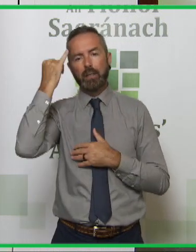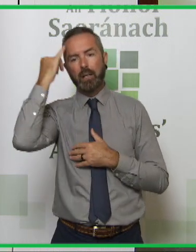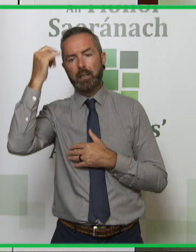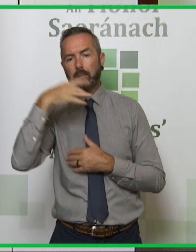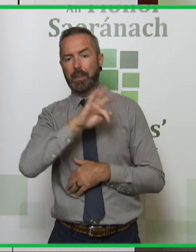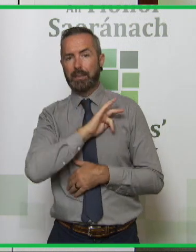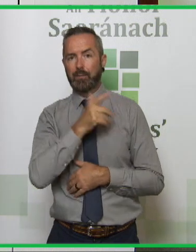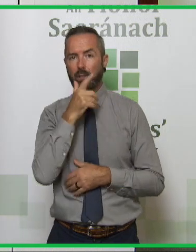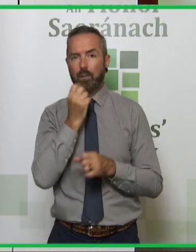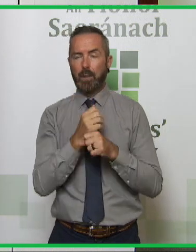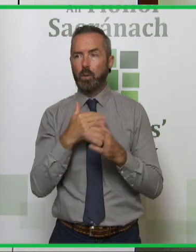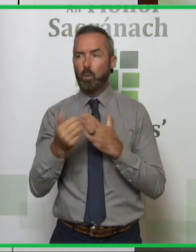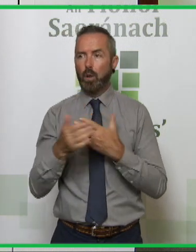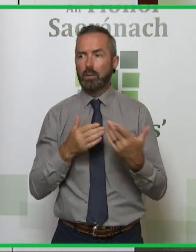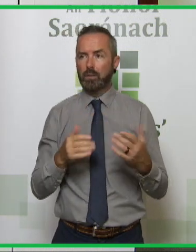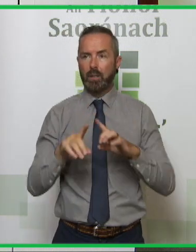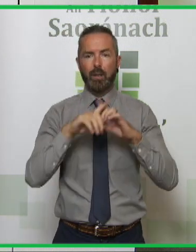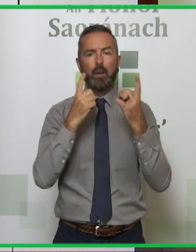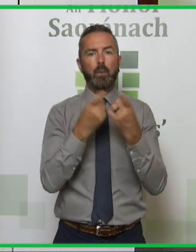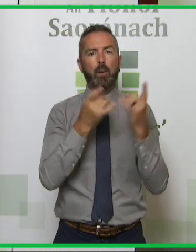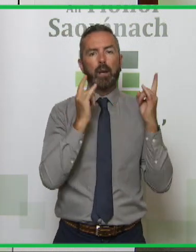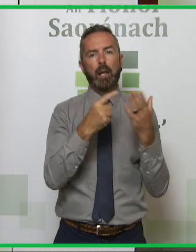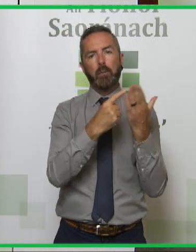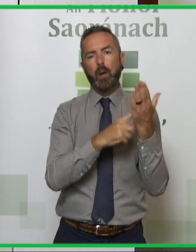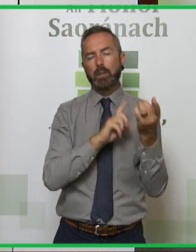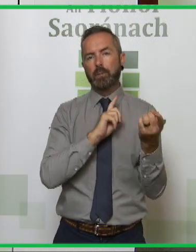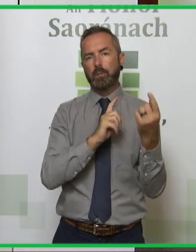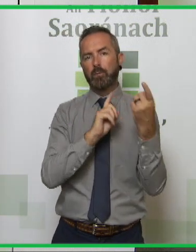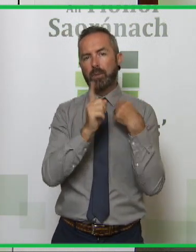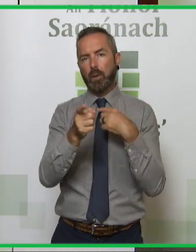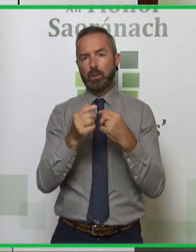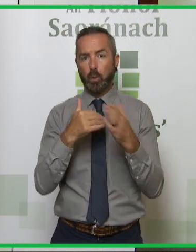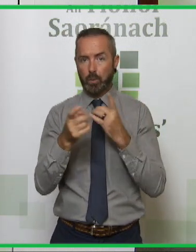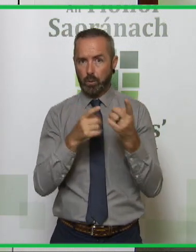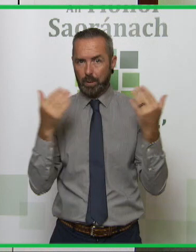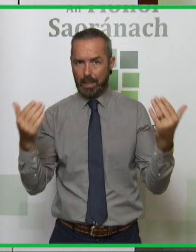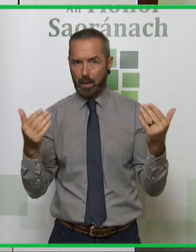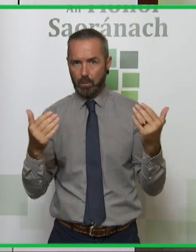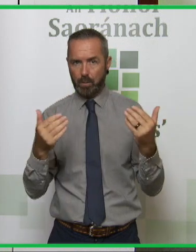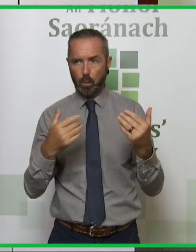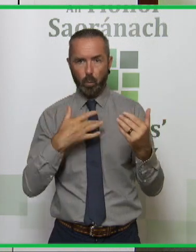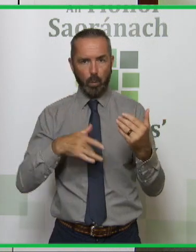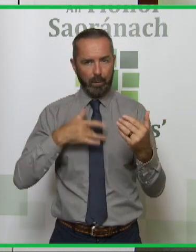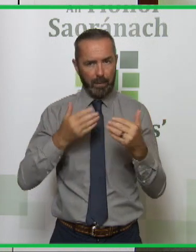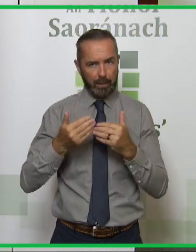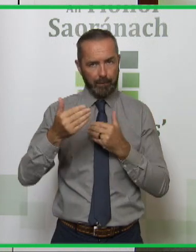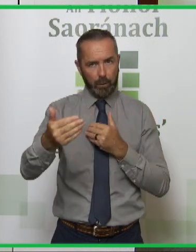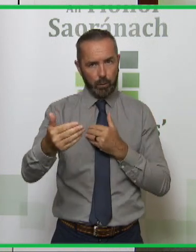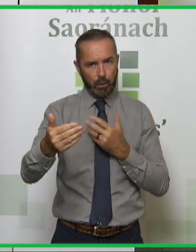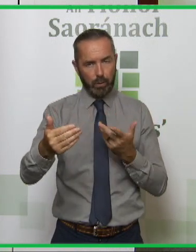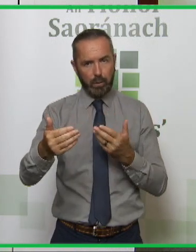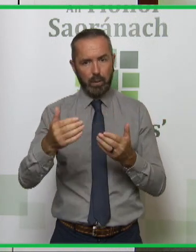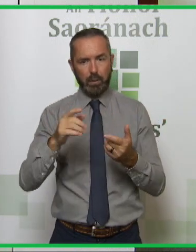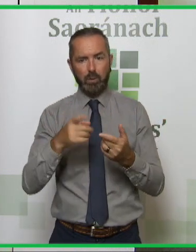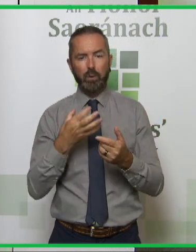going to do is talk to you about the Department of Health's policy responses, what we're doing now, where we see this work going, and kind of the bigger